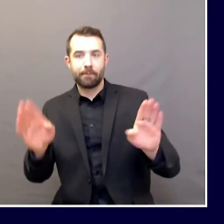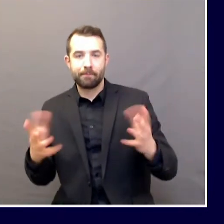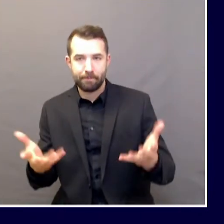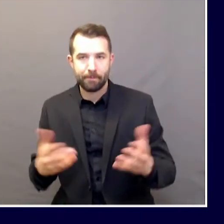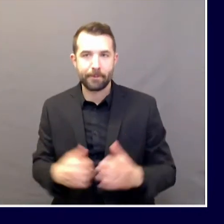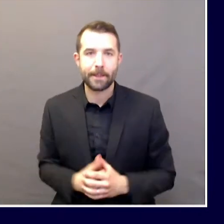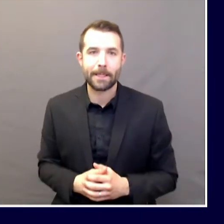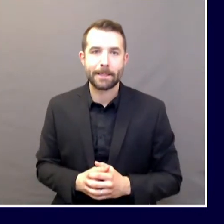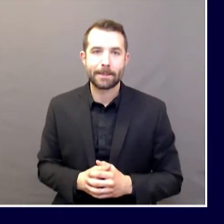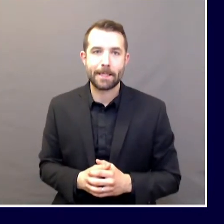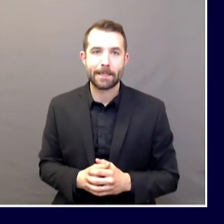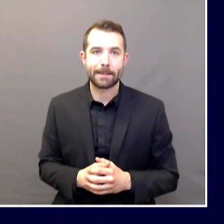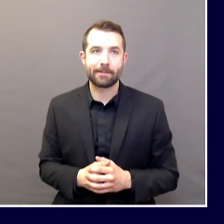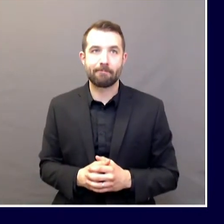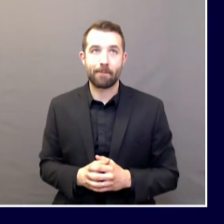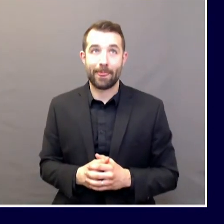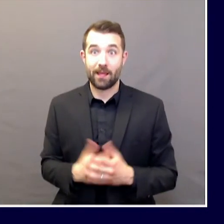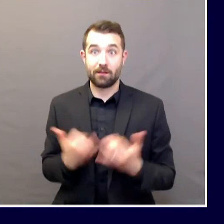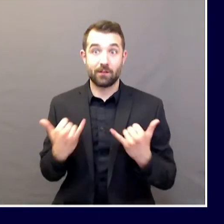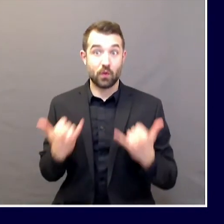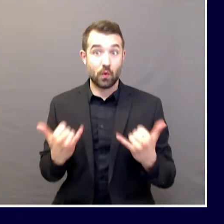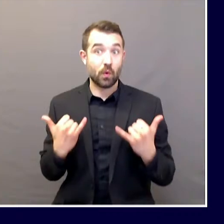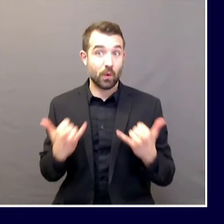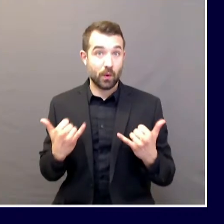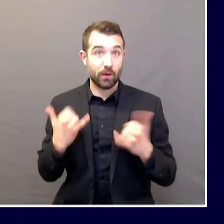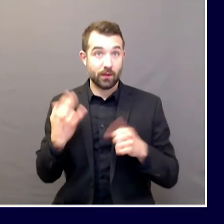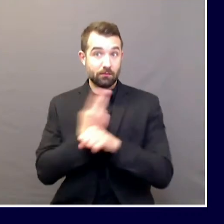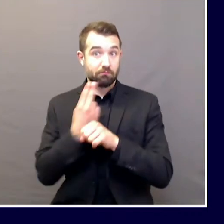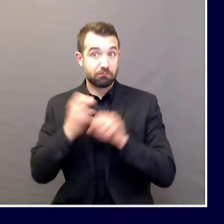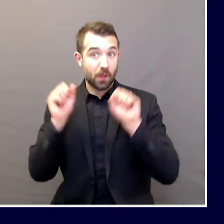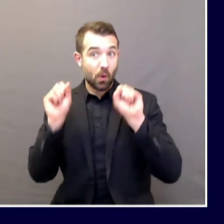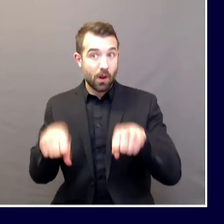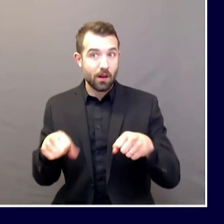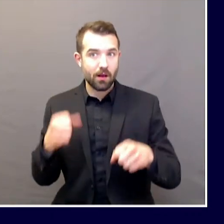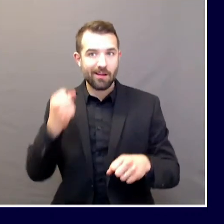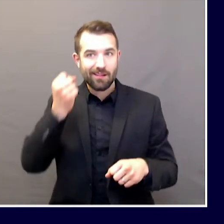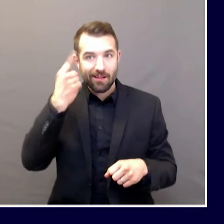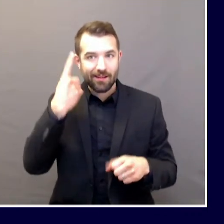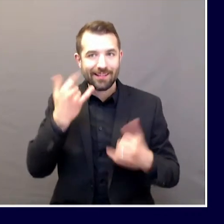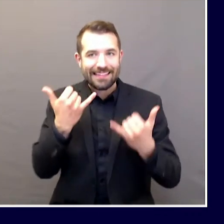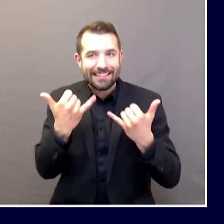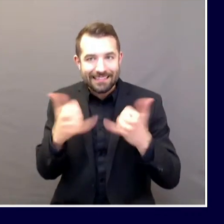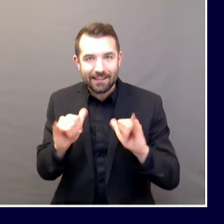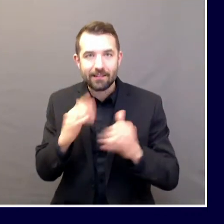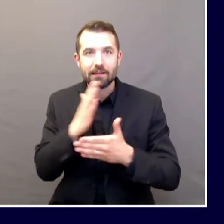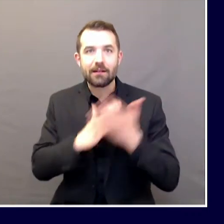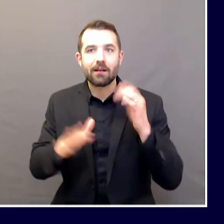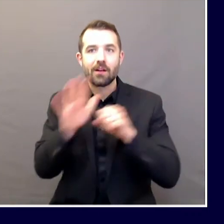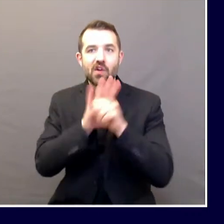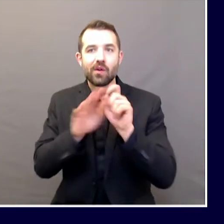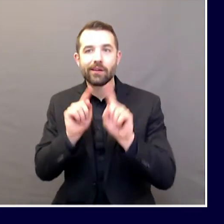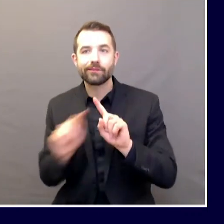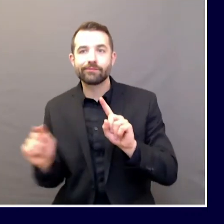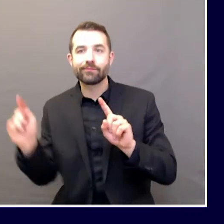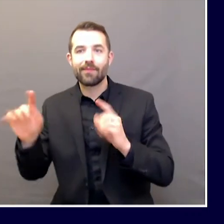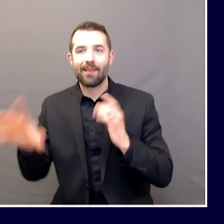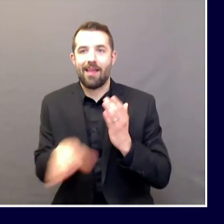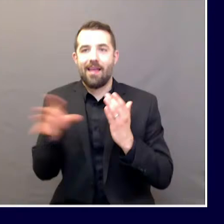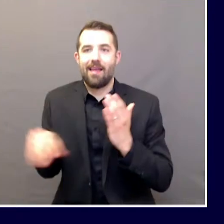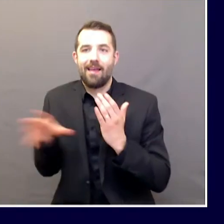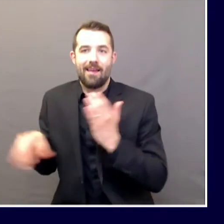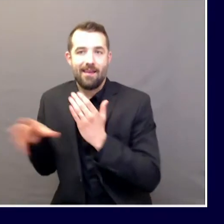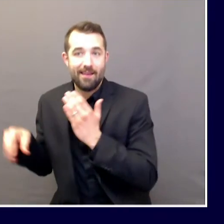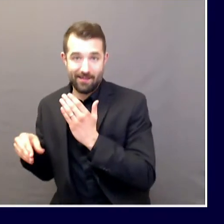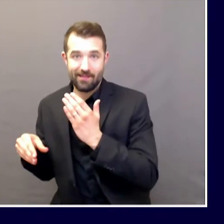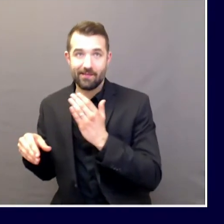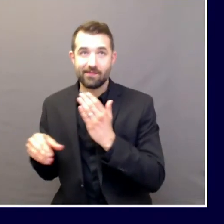be utilizing the back end of that for their own scheduling. We put the link up just a few hours ago. And so